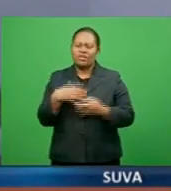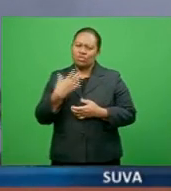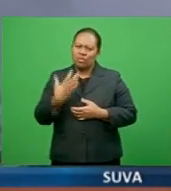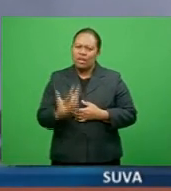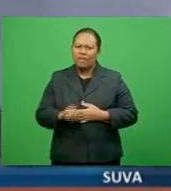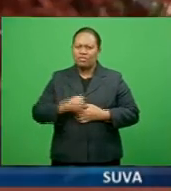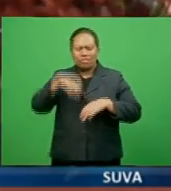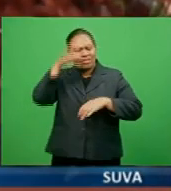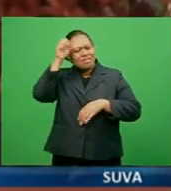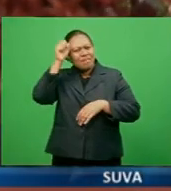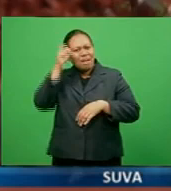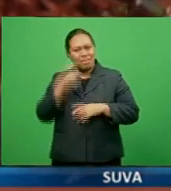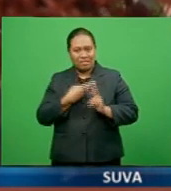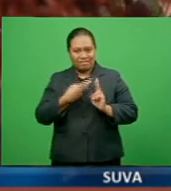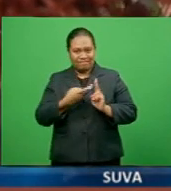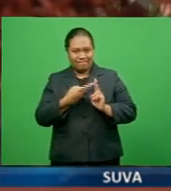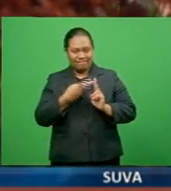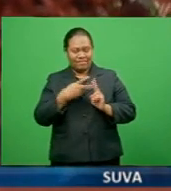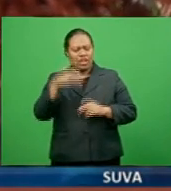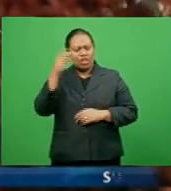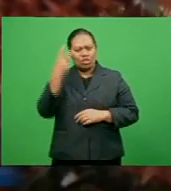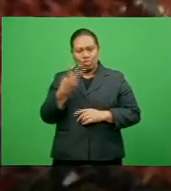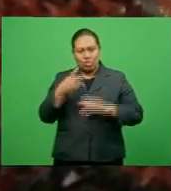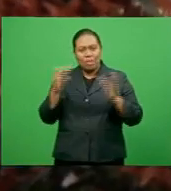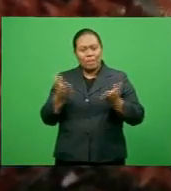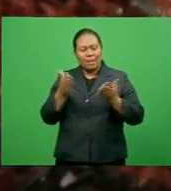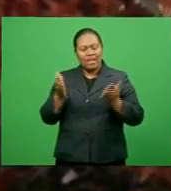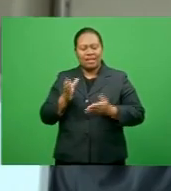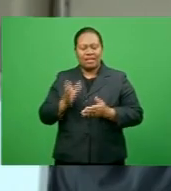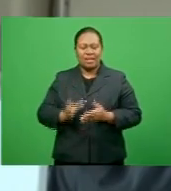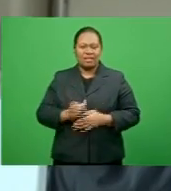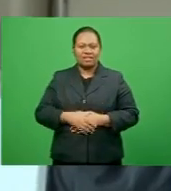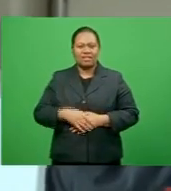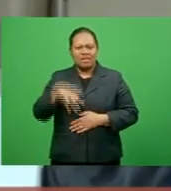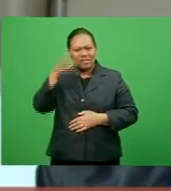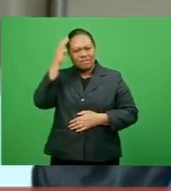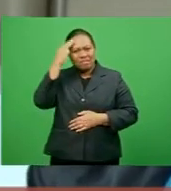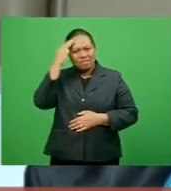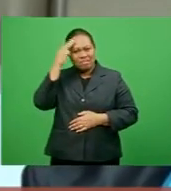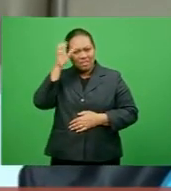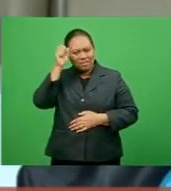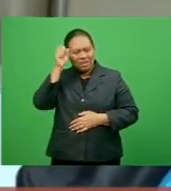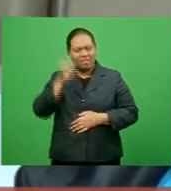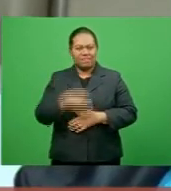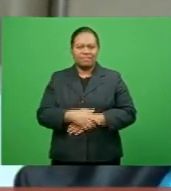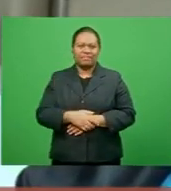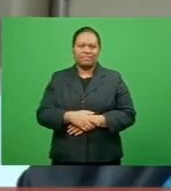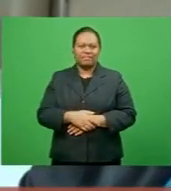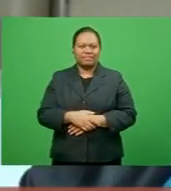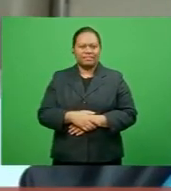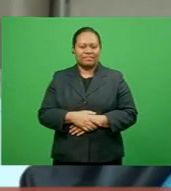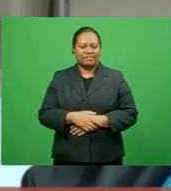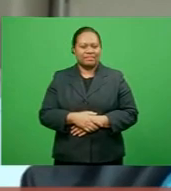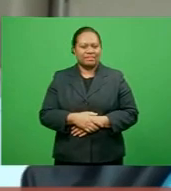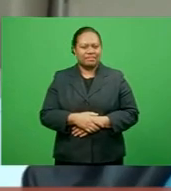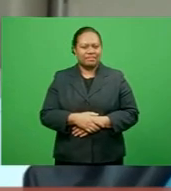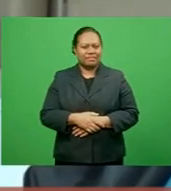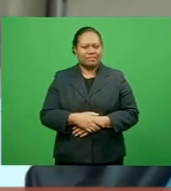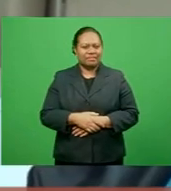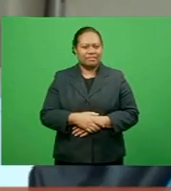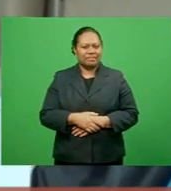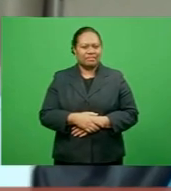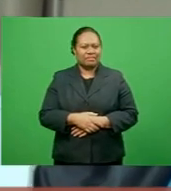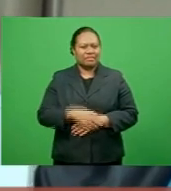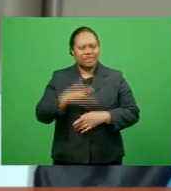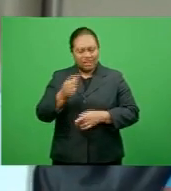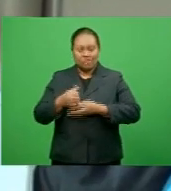the lives of the 2 Suva players' mums and one from Tailevu. The win is dedicated to both of them and also